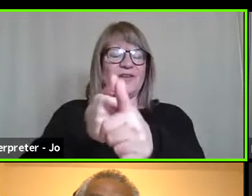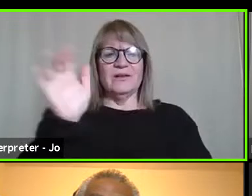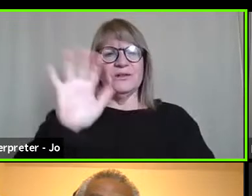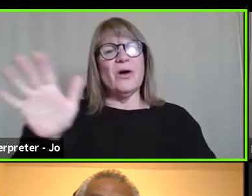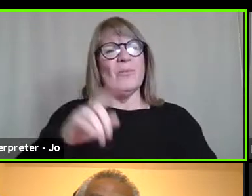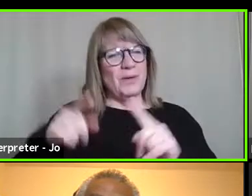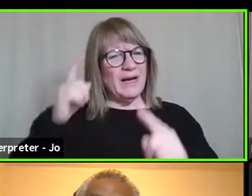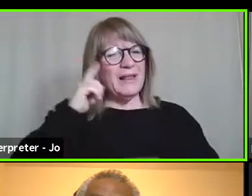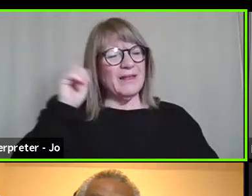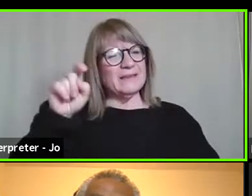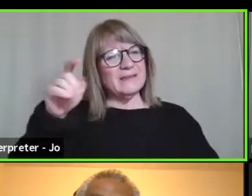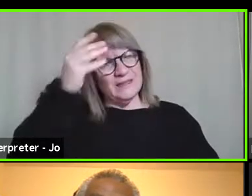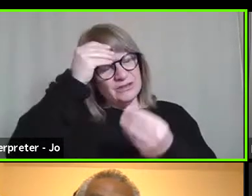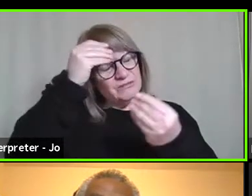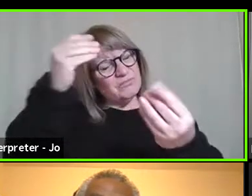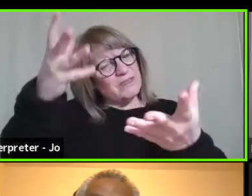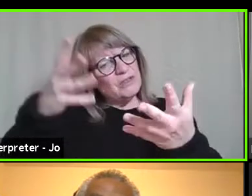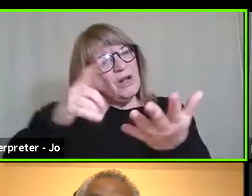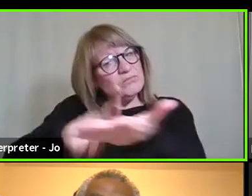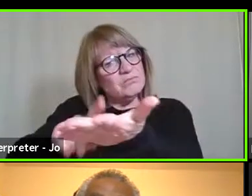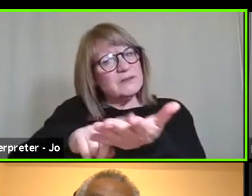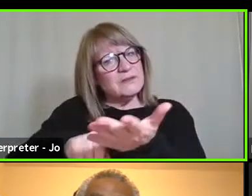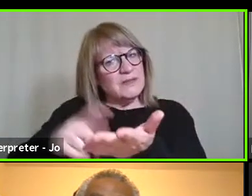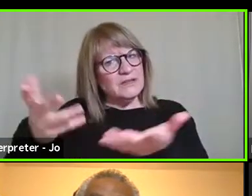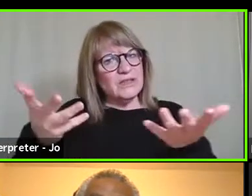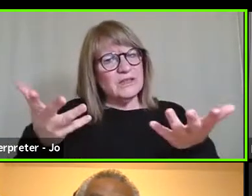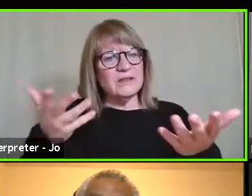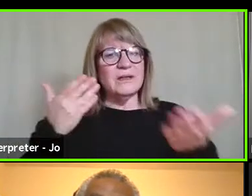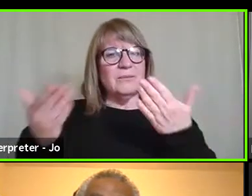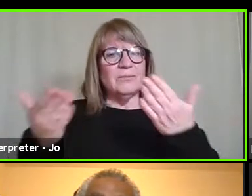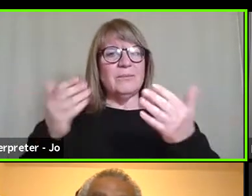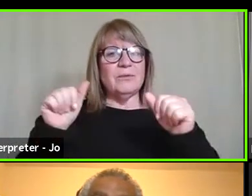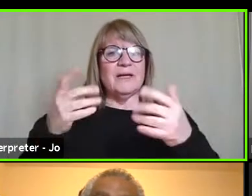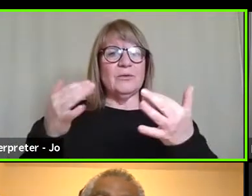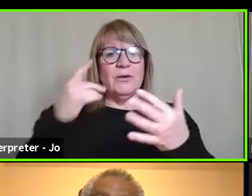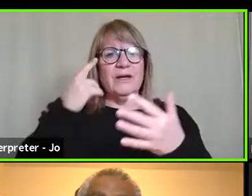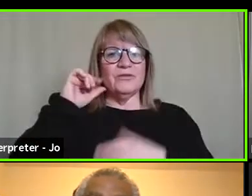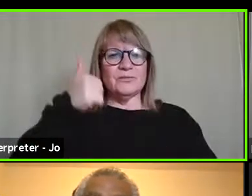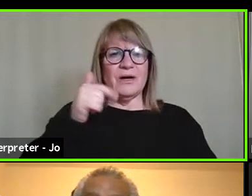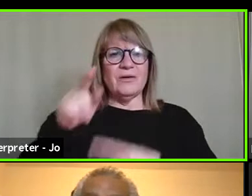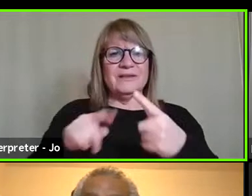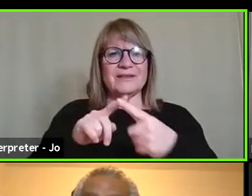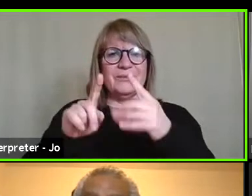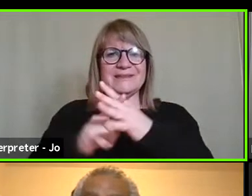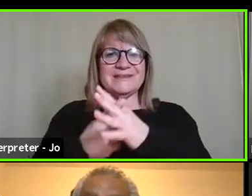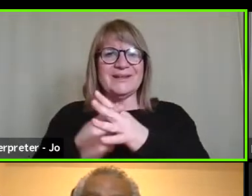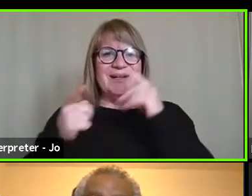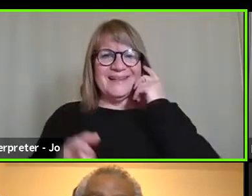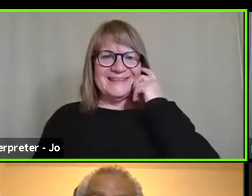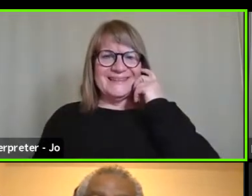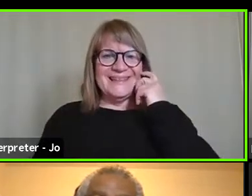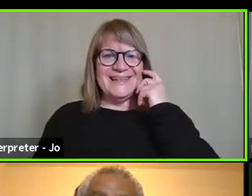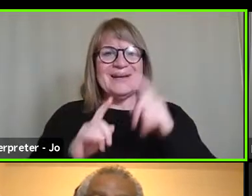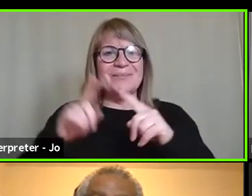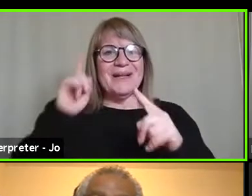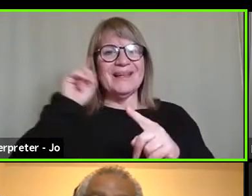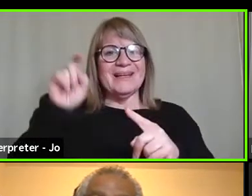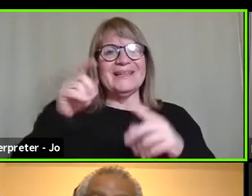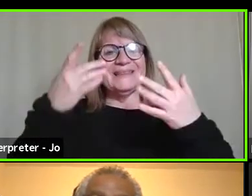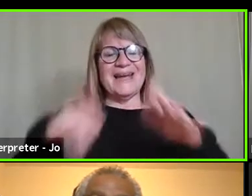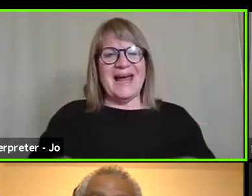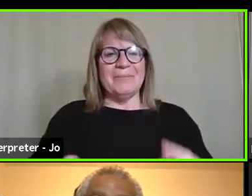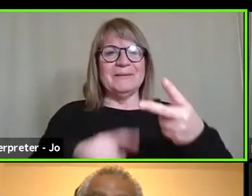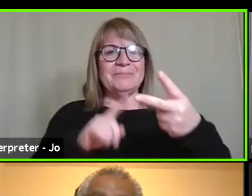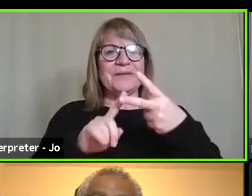that out there for a discussion so maybe we can wait till tomorrow before we start on this but i think it needs to to get done the